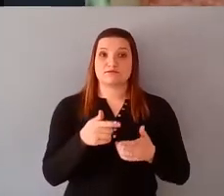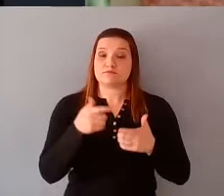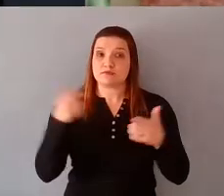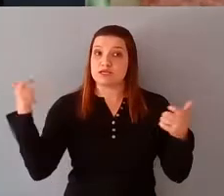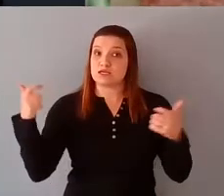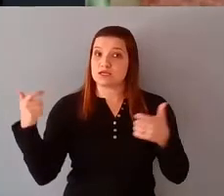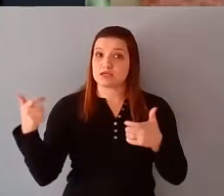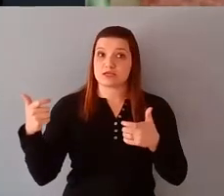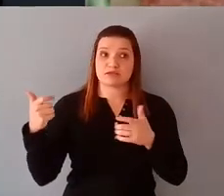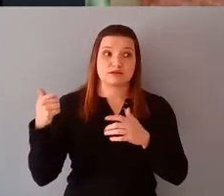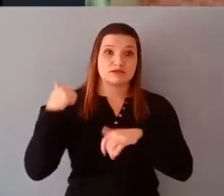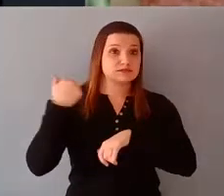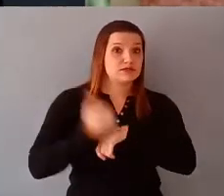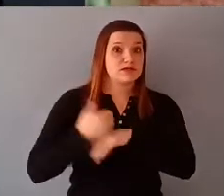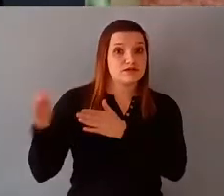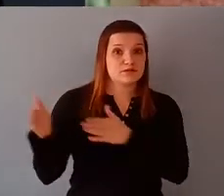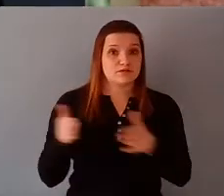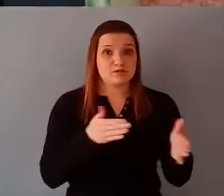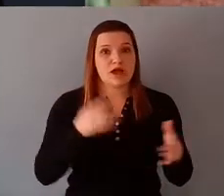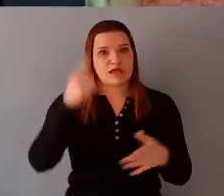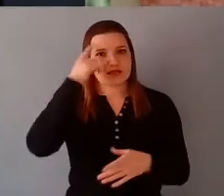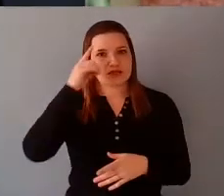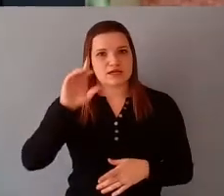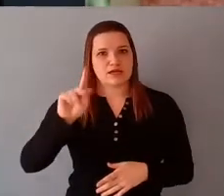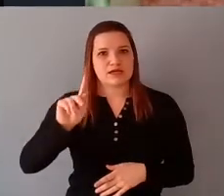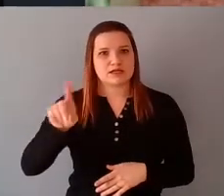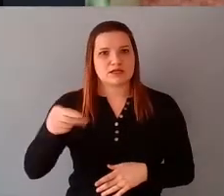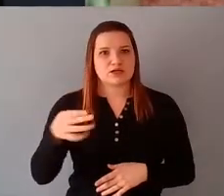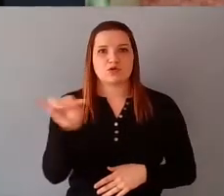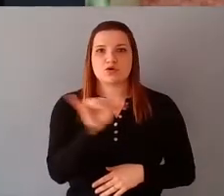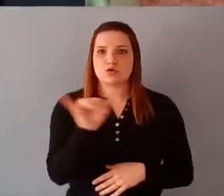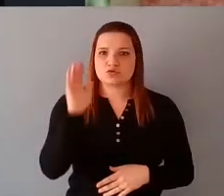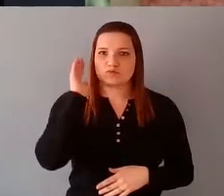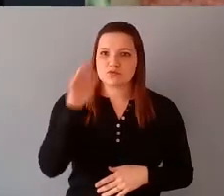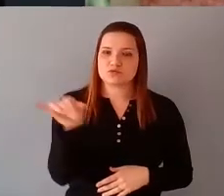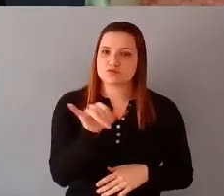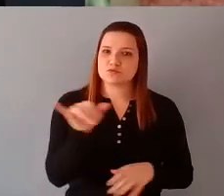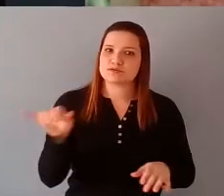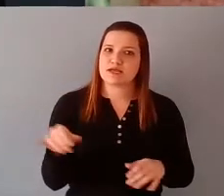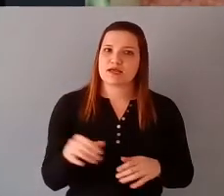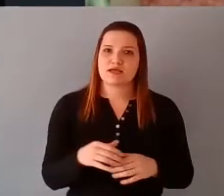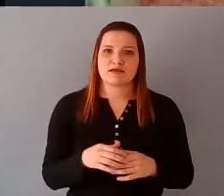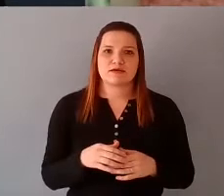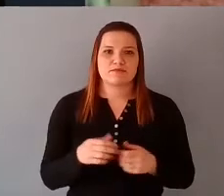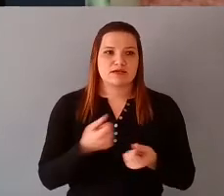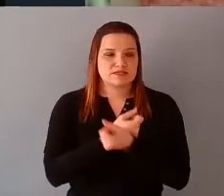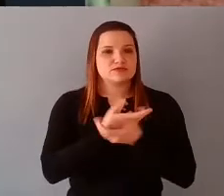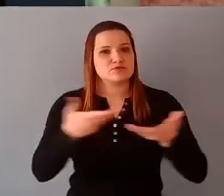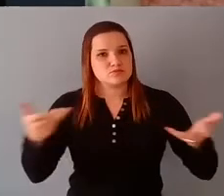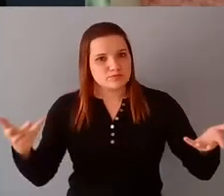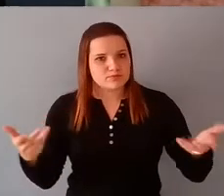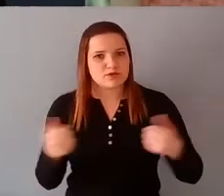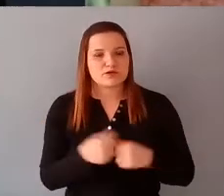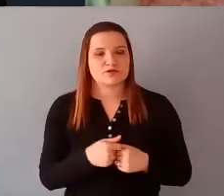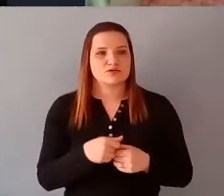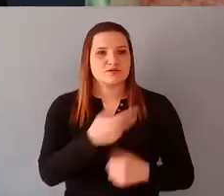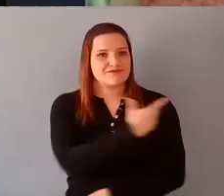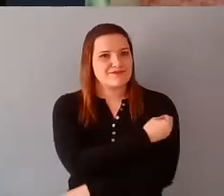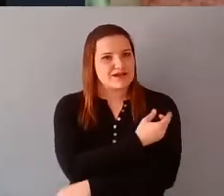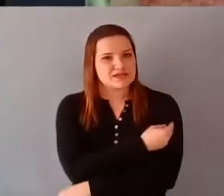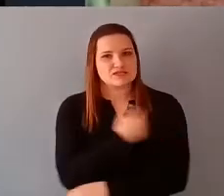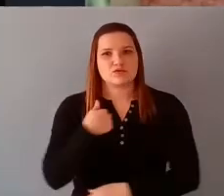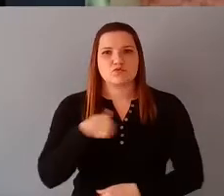prioritization. I think Quia Delta will play a big role in the actual administration of the vaccines.